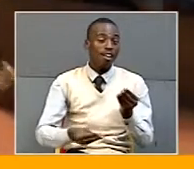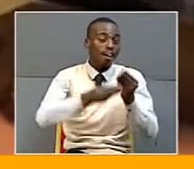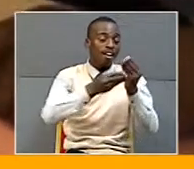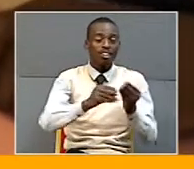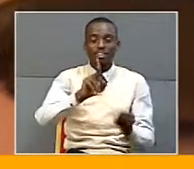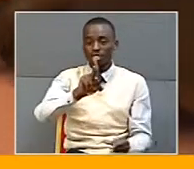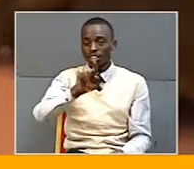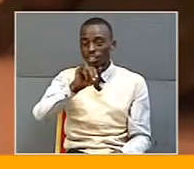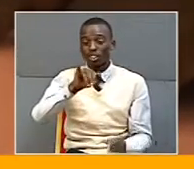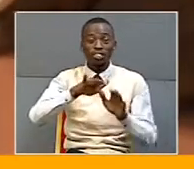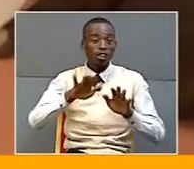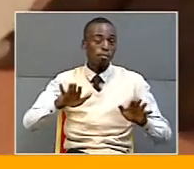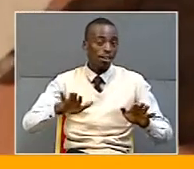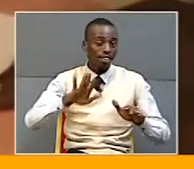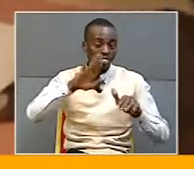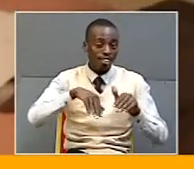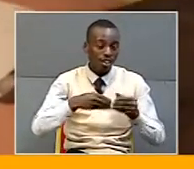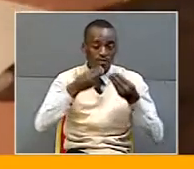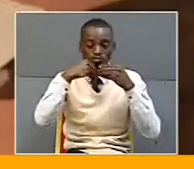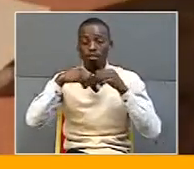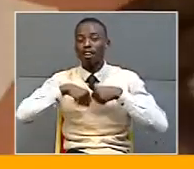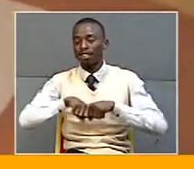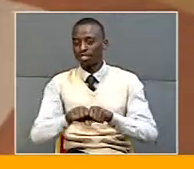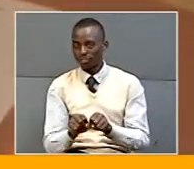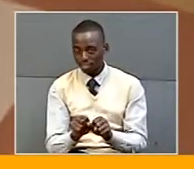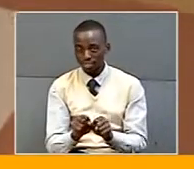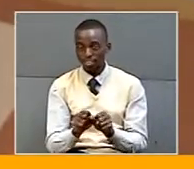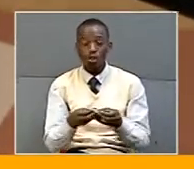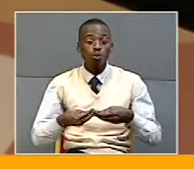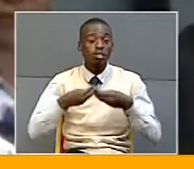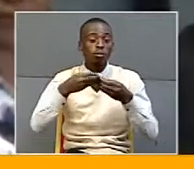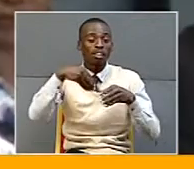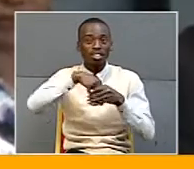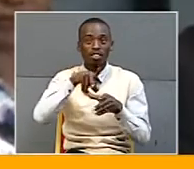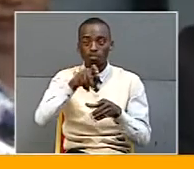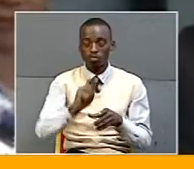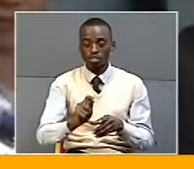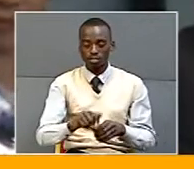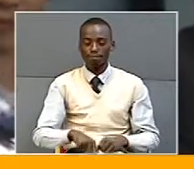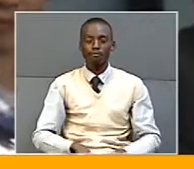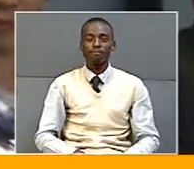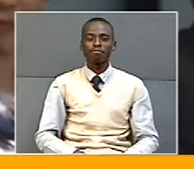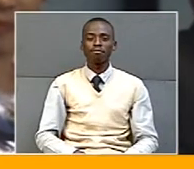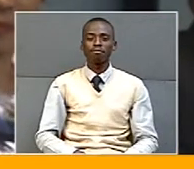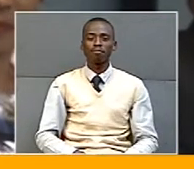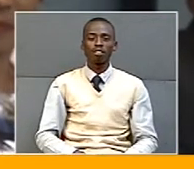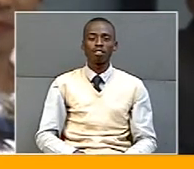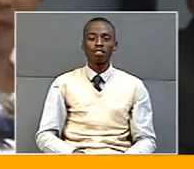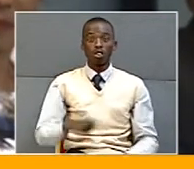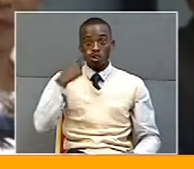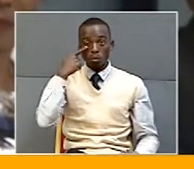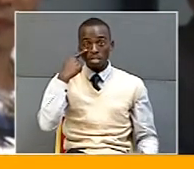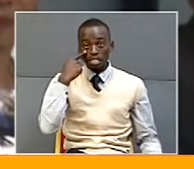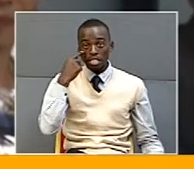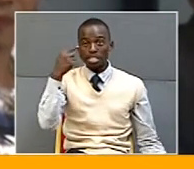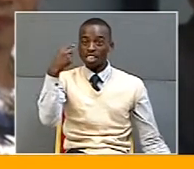market rather than it taking over market activities of supplying inputs. But what we see is that the quality is often